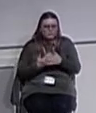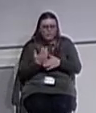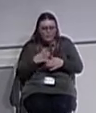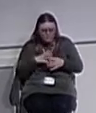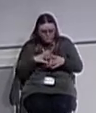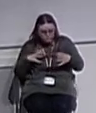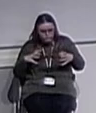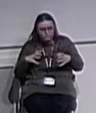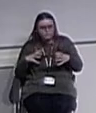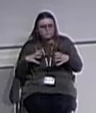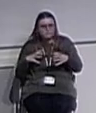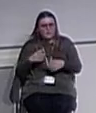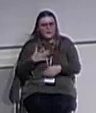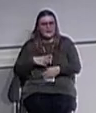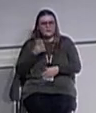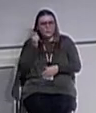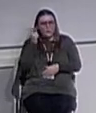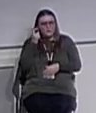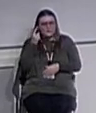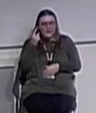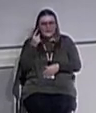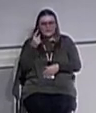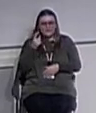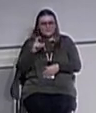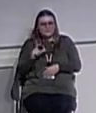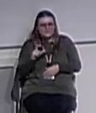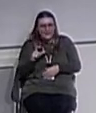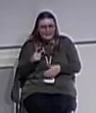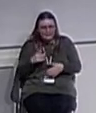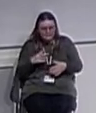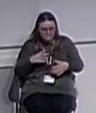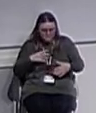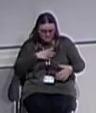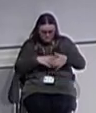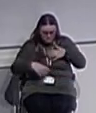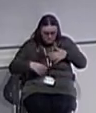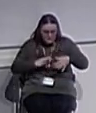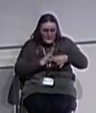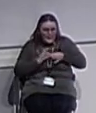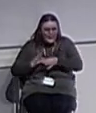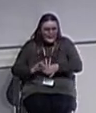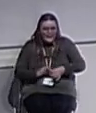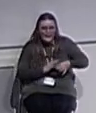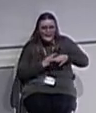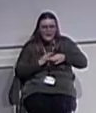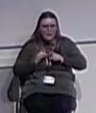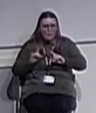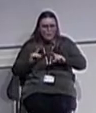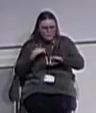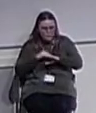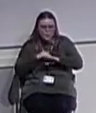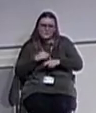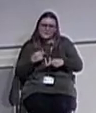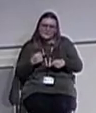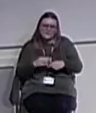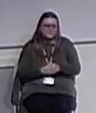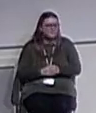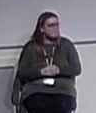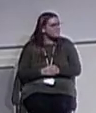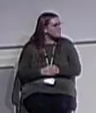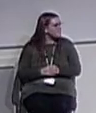need to understand things like how the cells are signalling to each other. You will learn that on courses here about cell signalling.